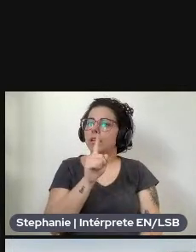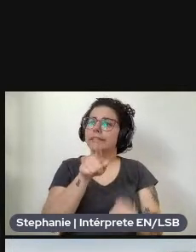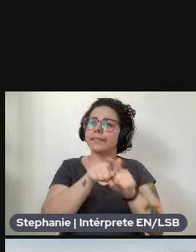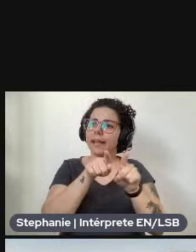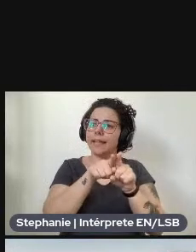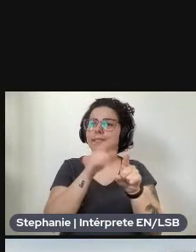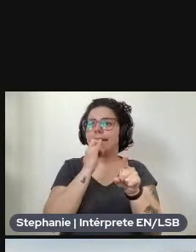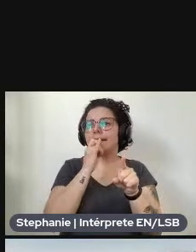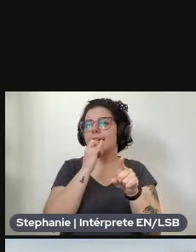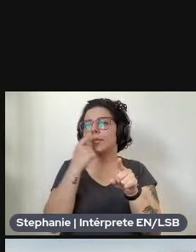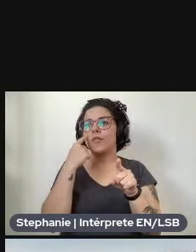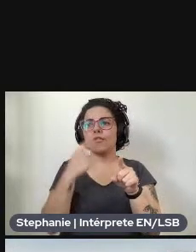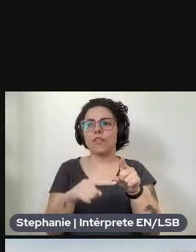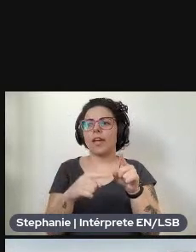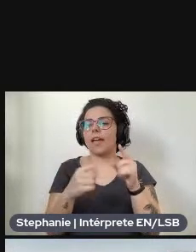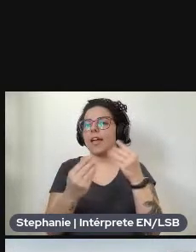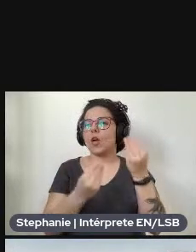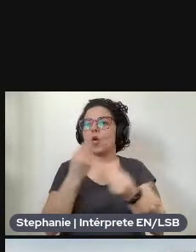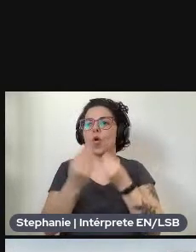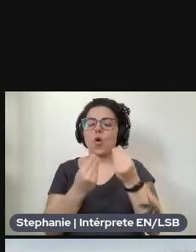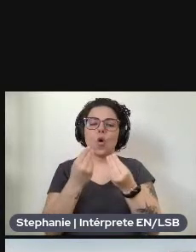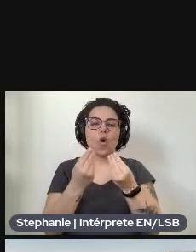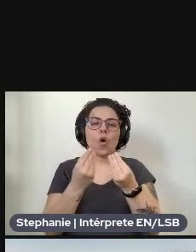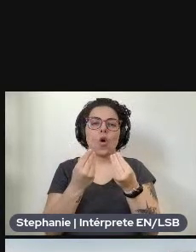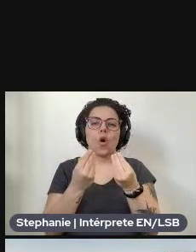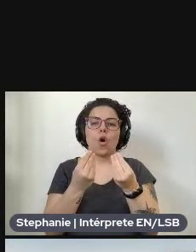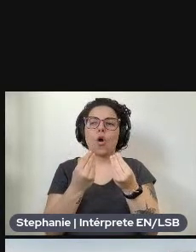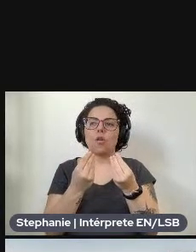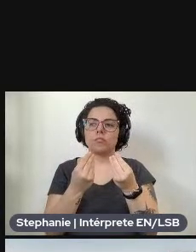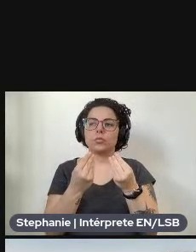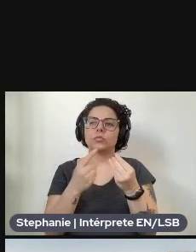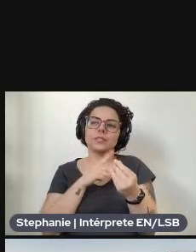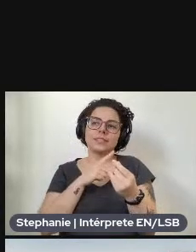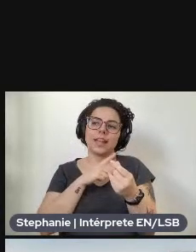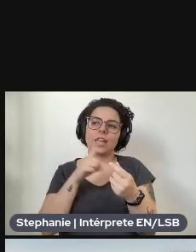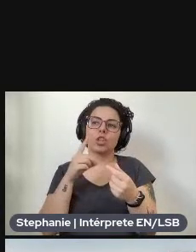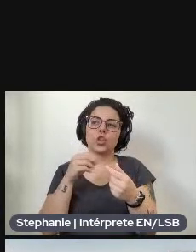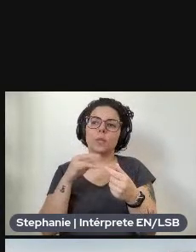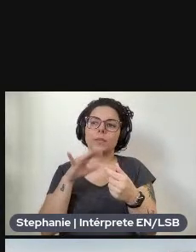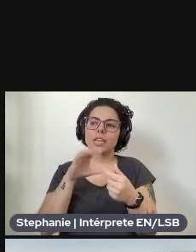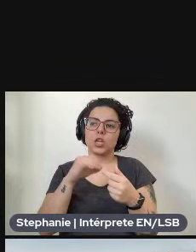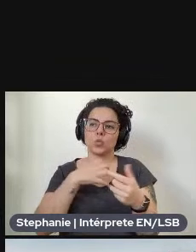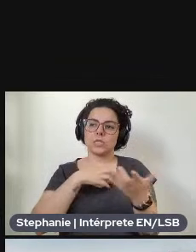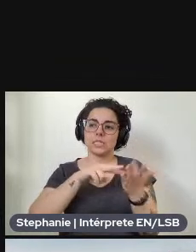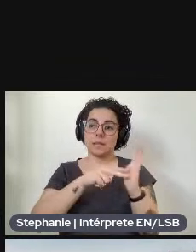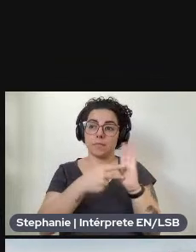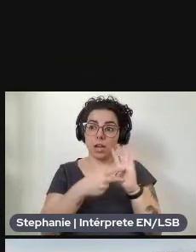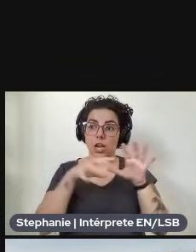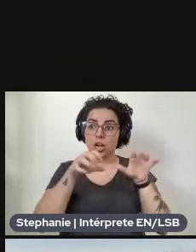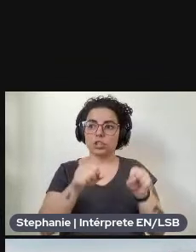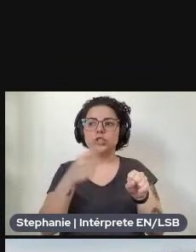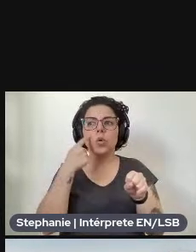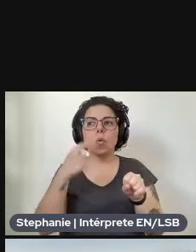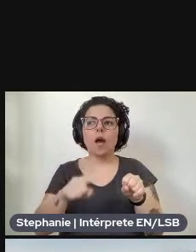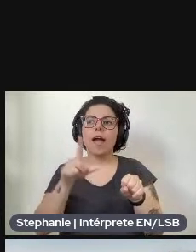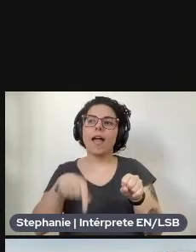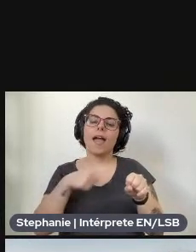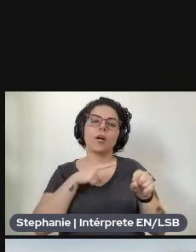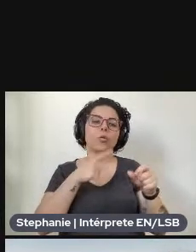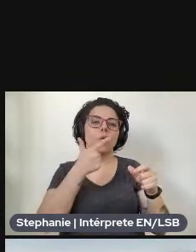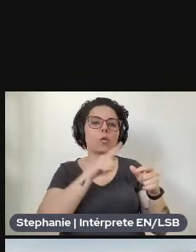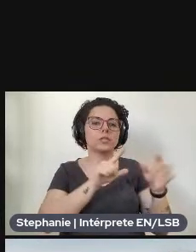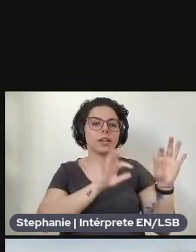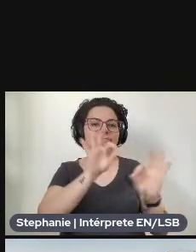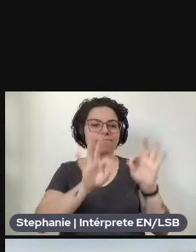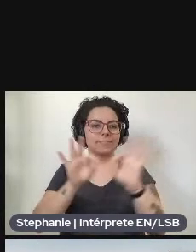which meanings, so general semantic domains, for instance, can be recruited to schemas.